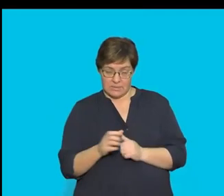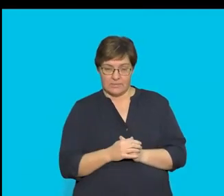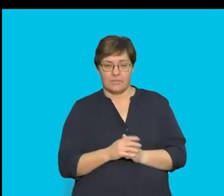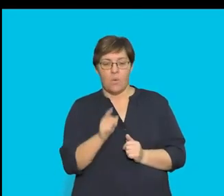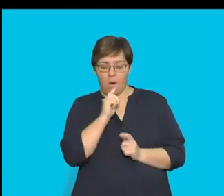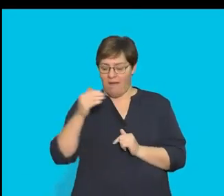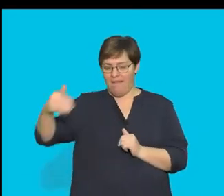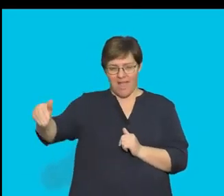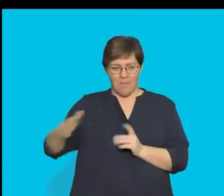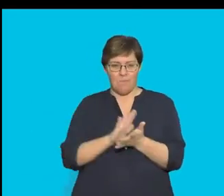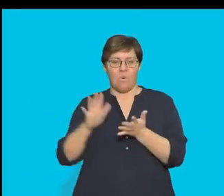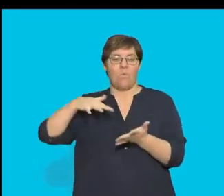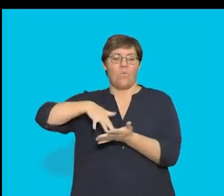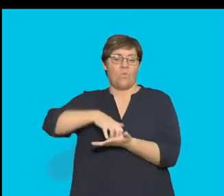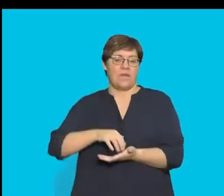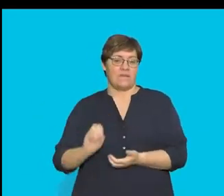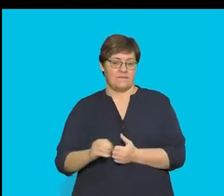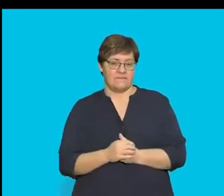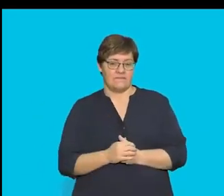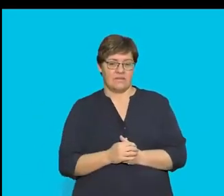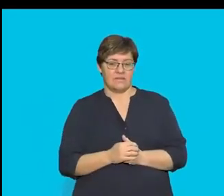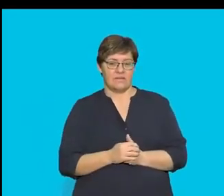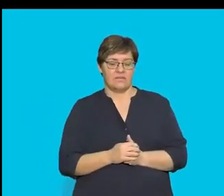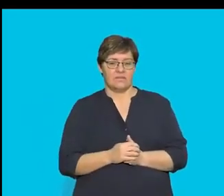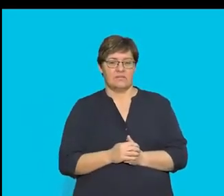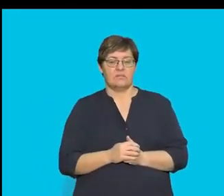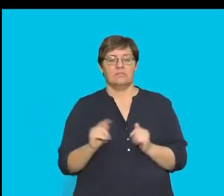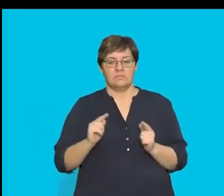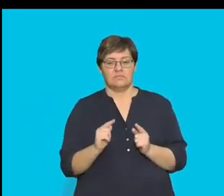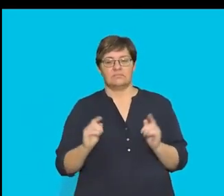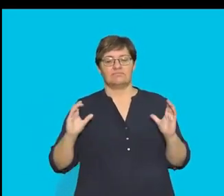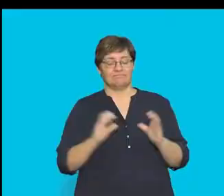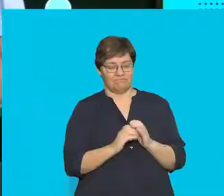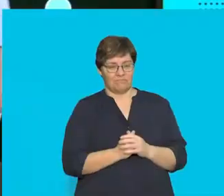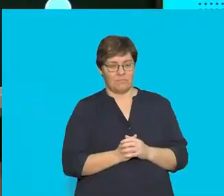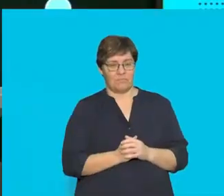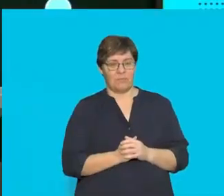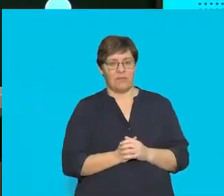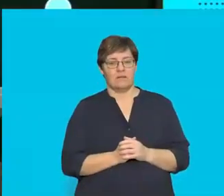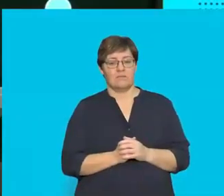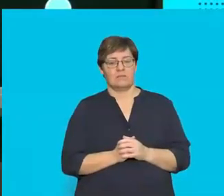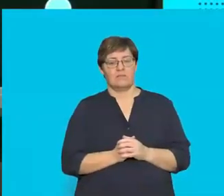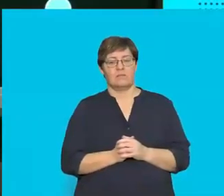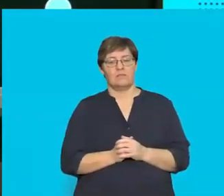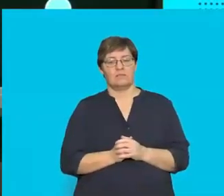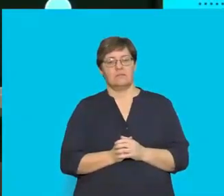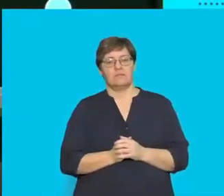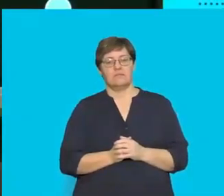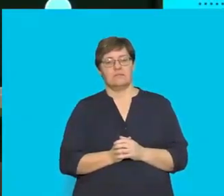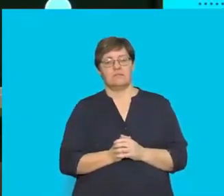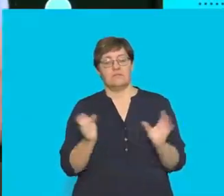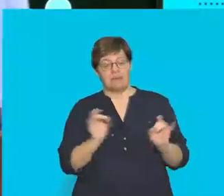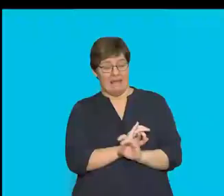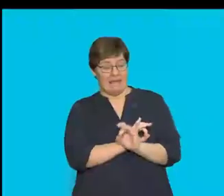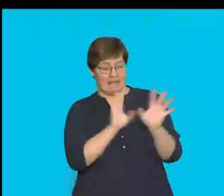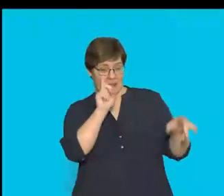weaker. As we move outwards, the field decreases in its strength. Now, let's just be very clear